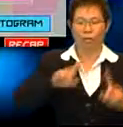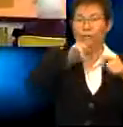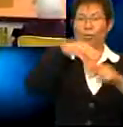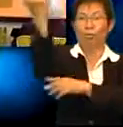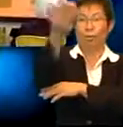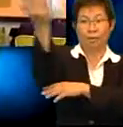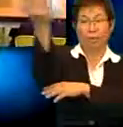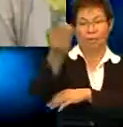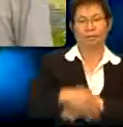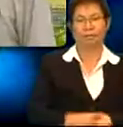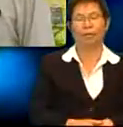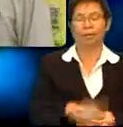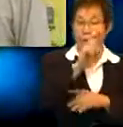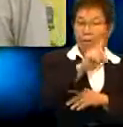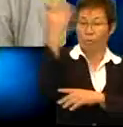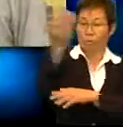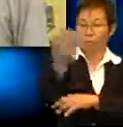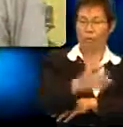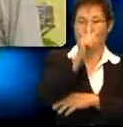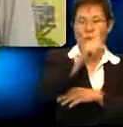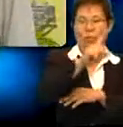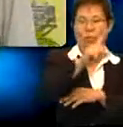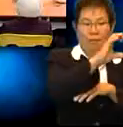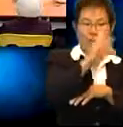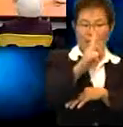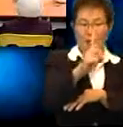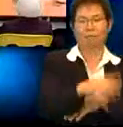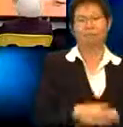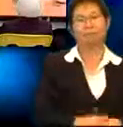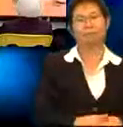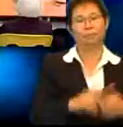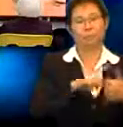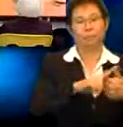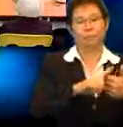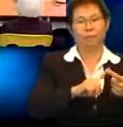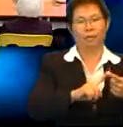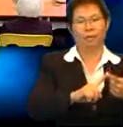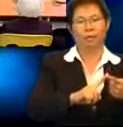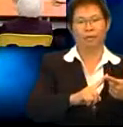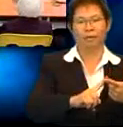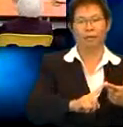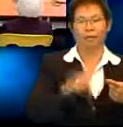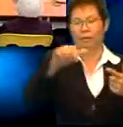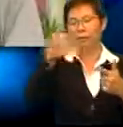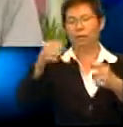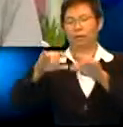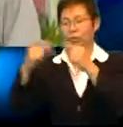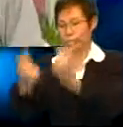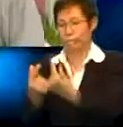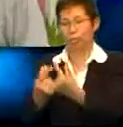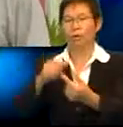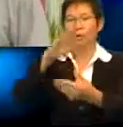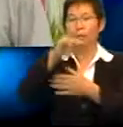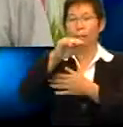We are going to have two presentations. One using an LCD projector and the other group